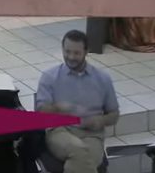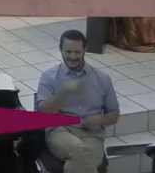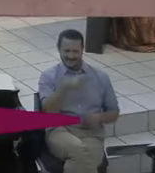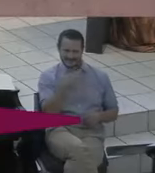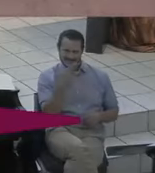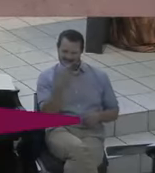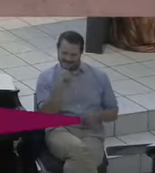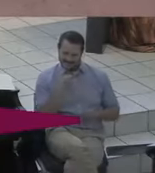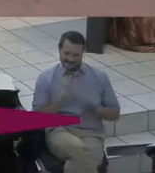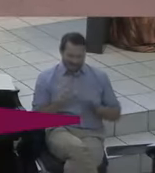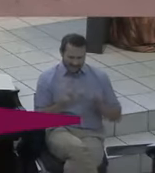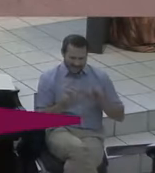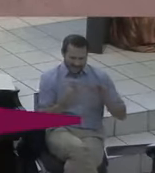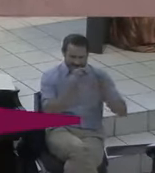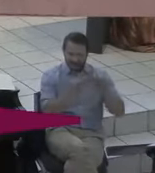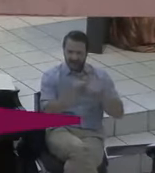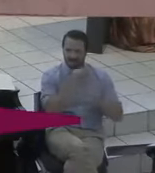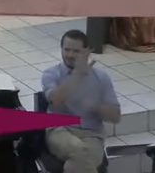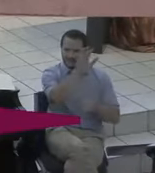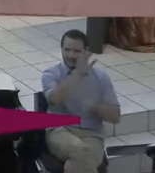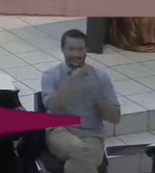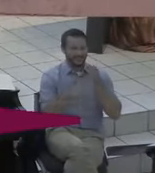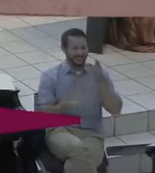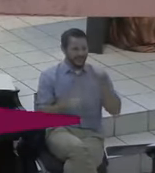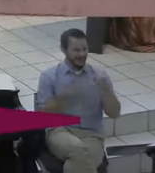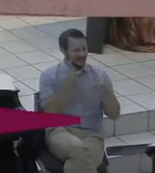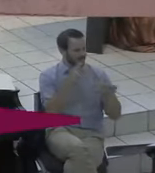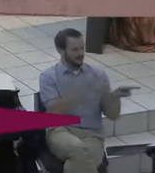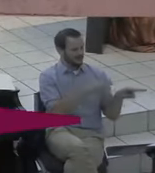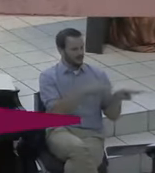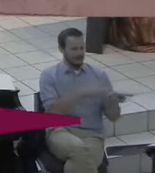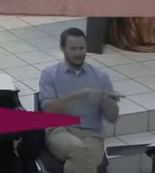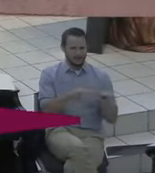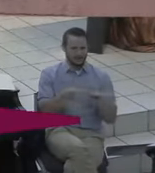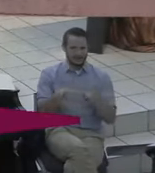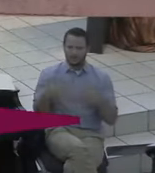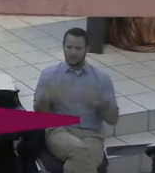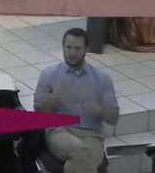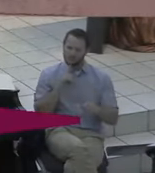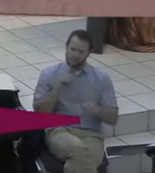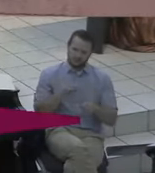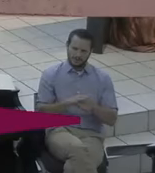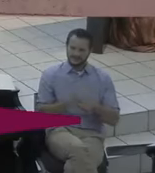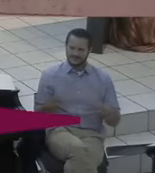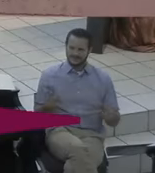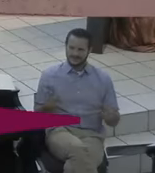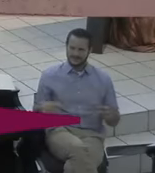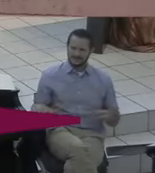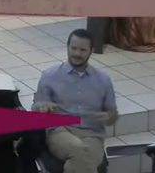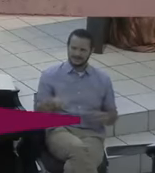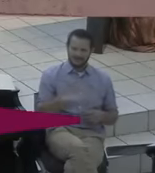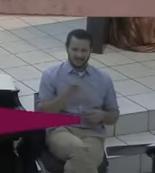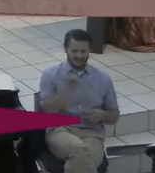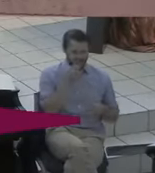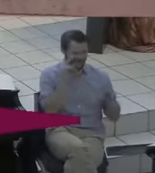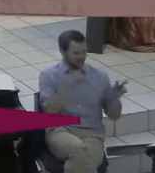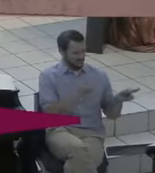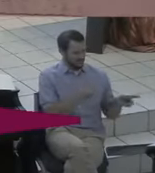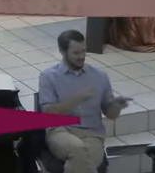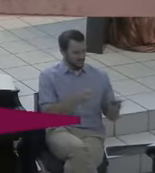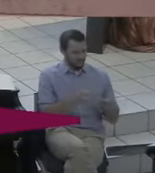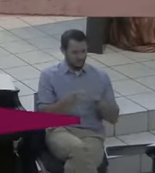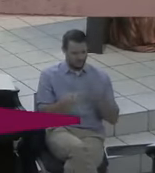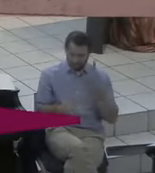the mountain. And from there, he saw the view of the promised land. With that view of the promised land, he